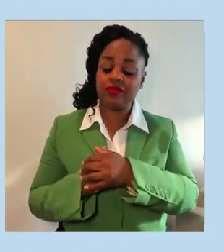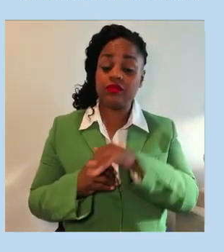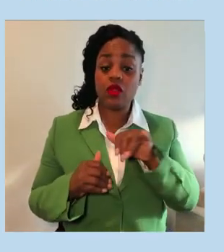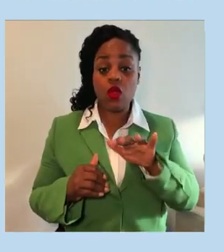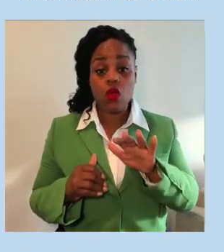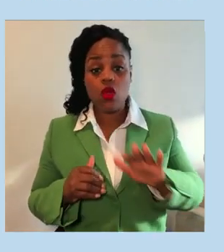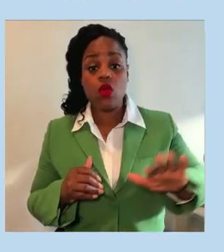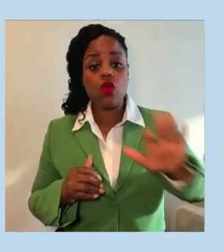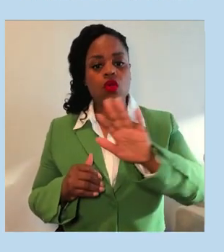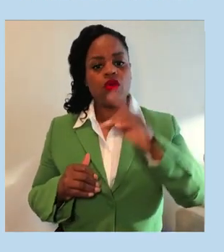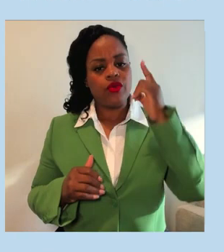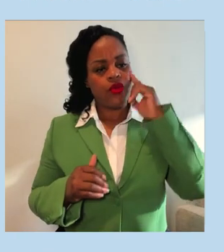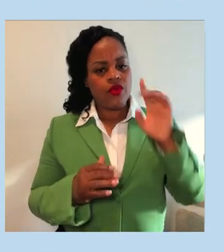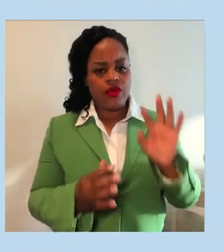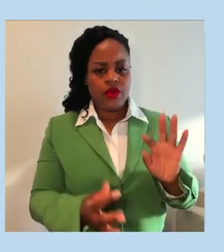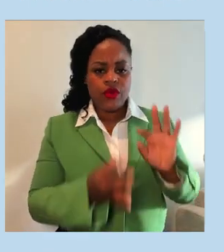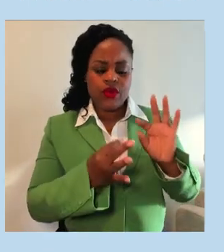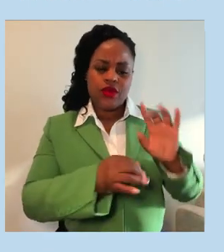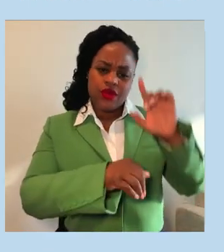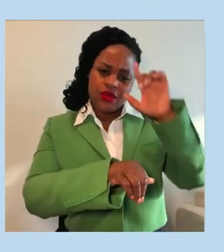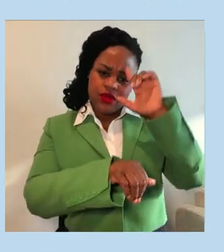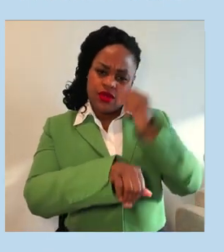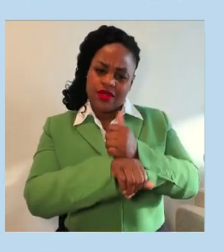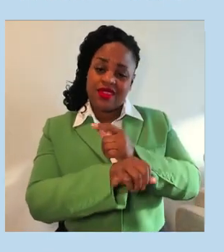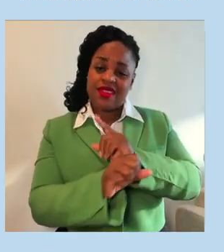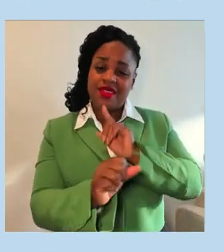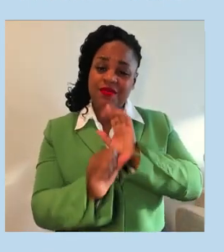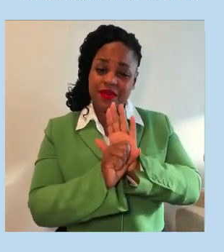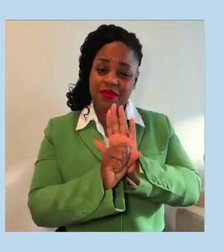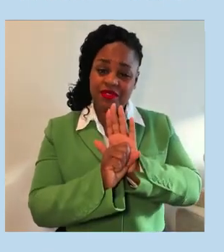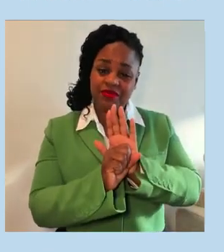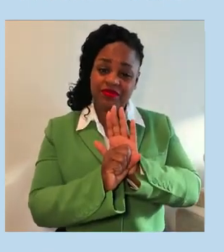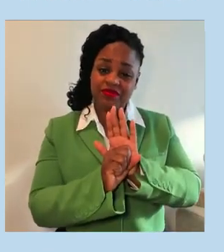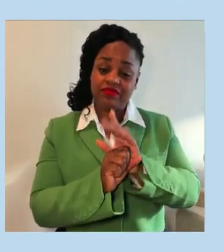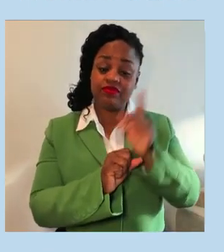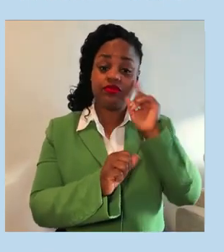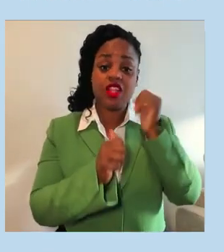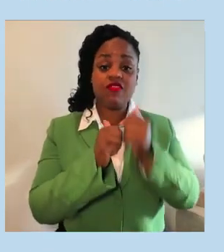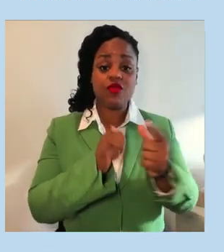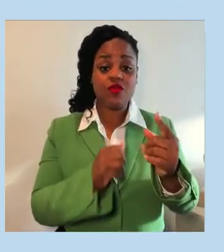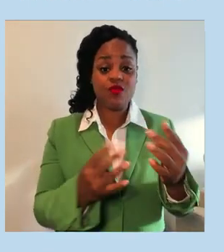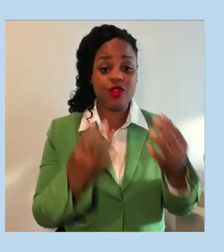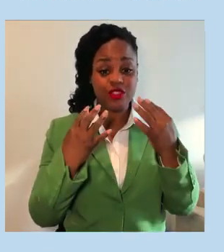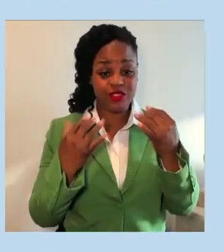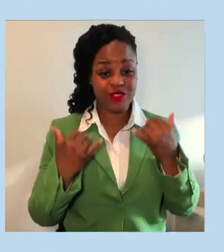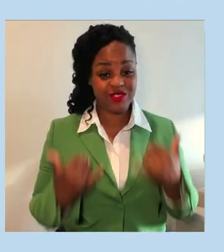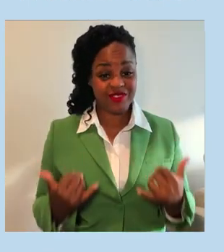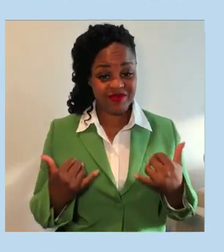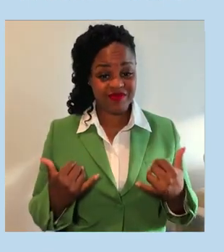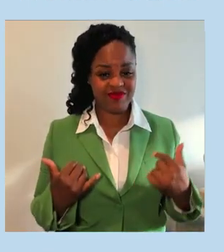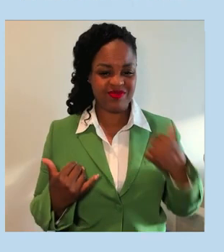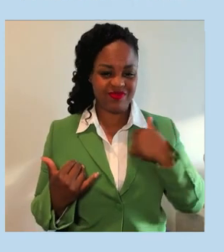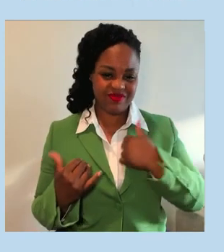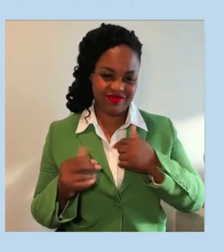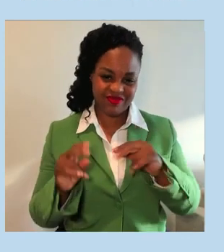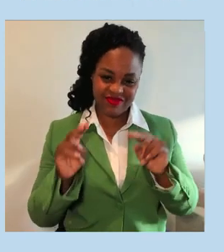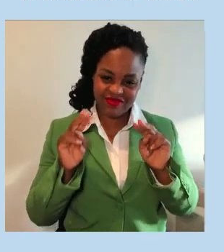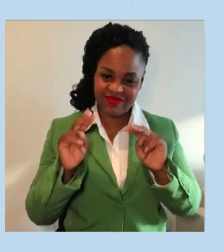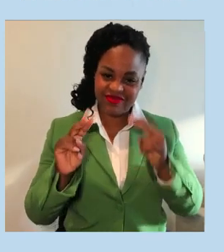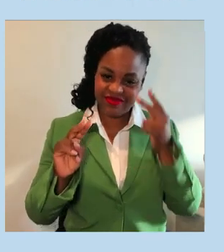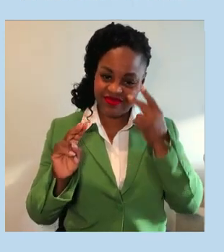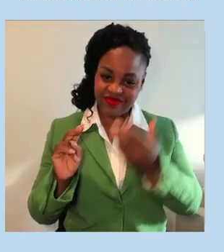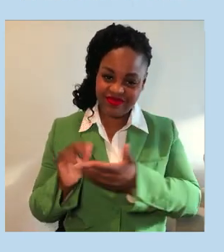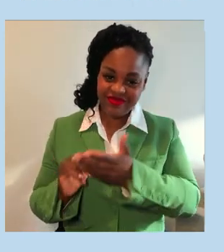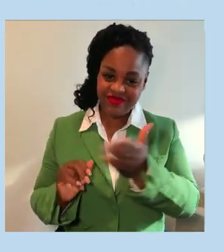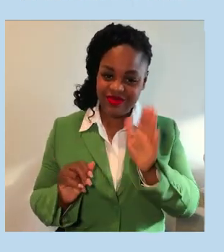and everyone who tuned in from around the world. We can't wait to see the tremendous good that you do. Let's not stop until we achieve a